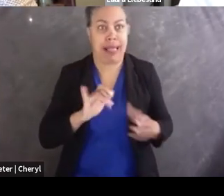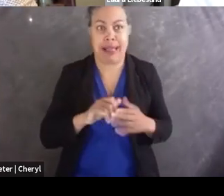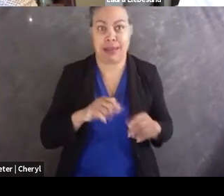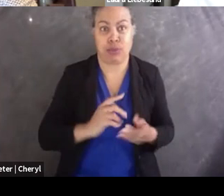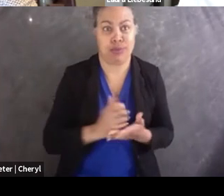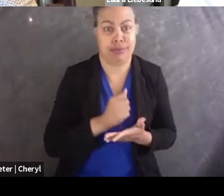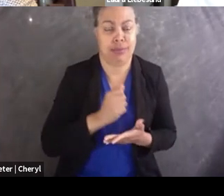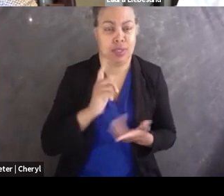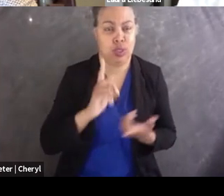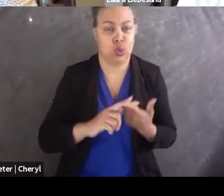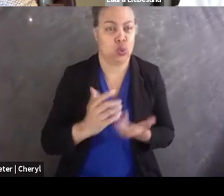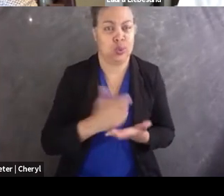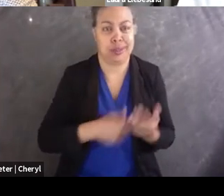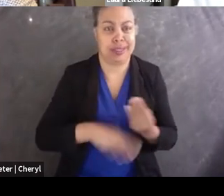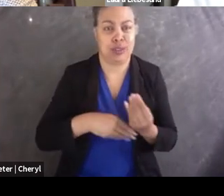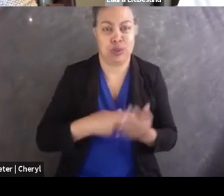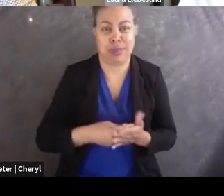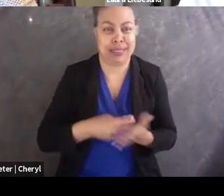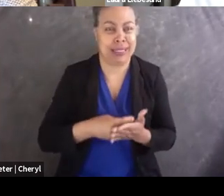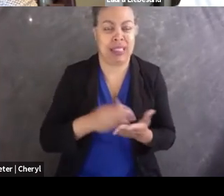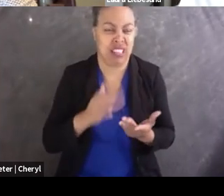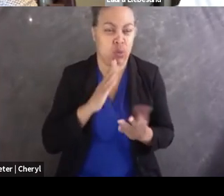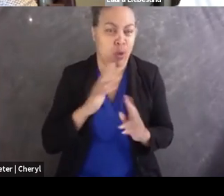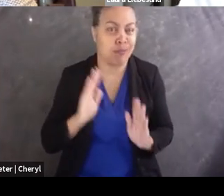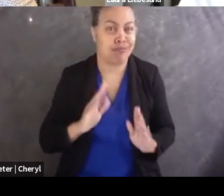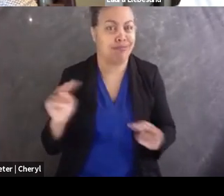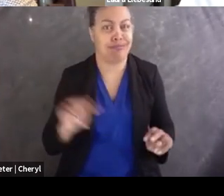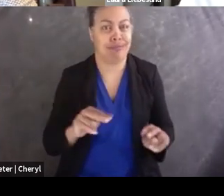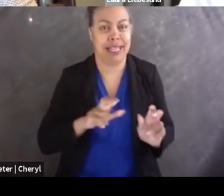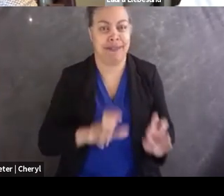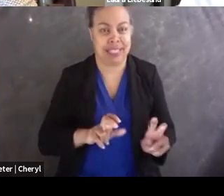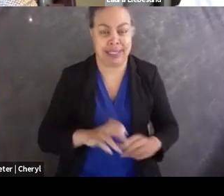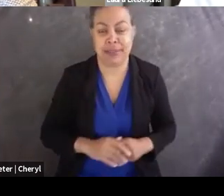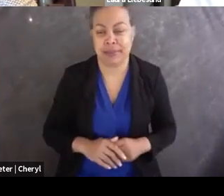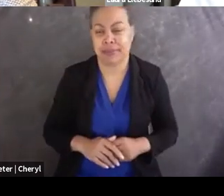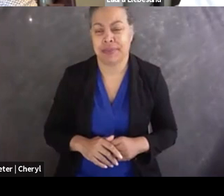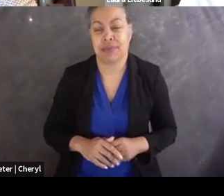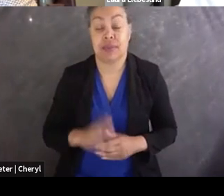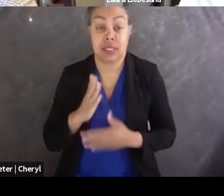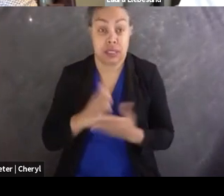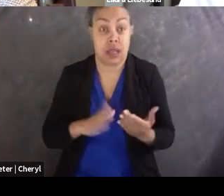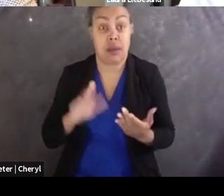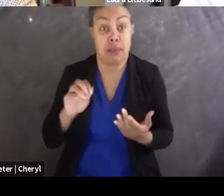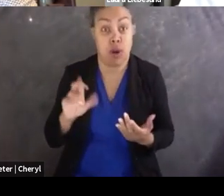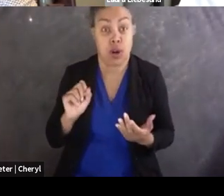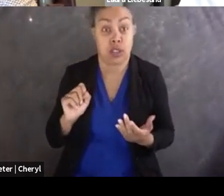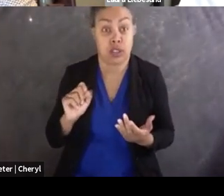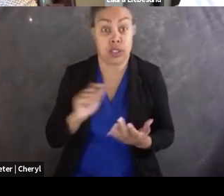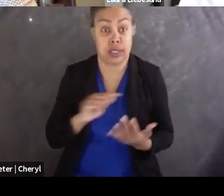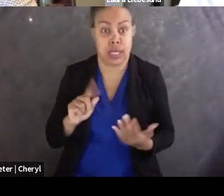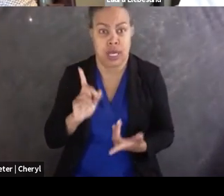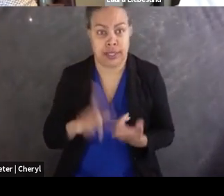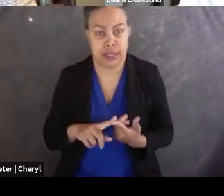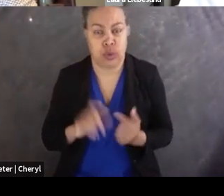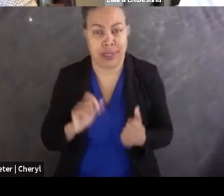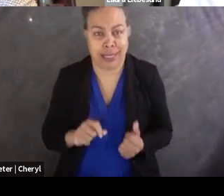opportunity for them to generate additional revenue. So some of these bars, until it was possible to actually see